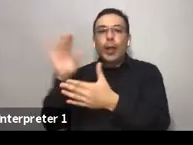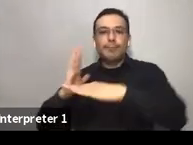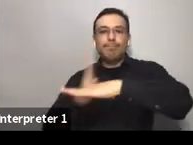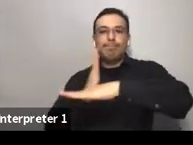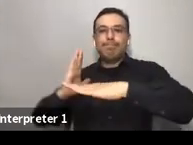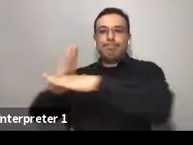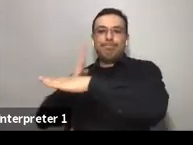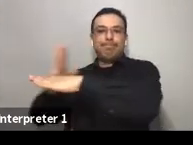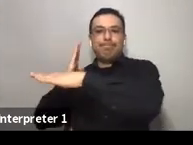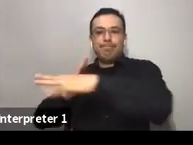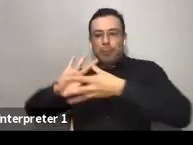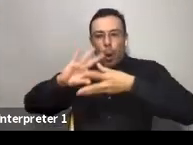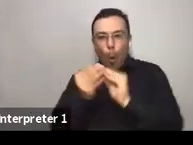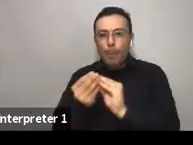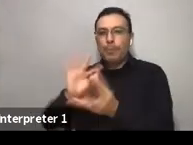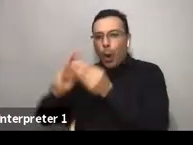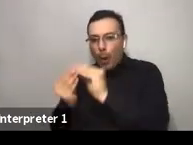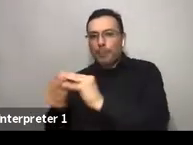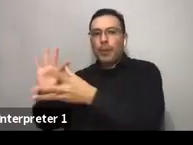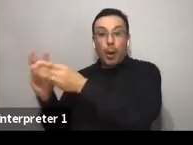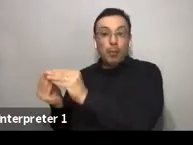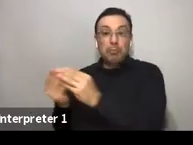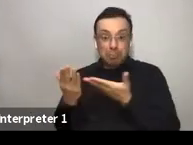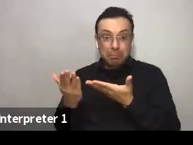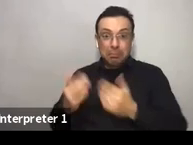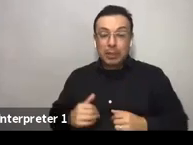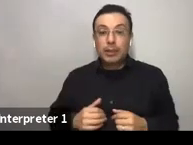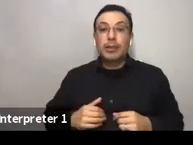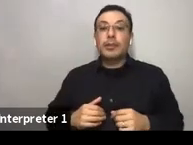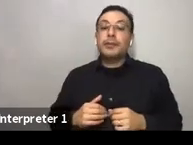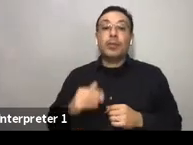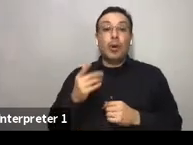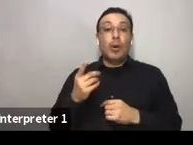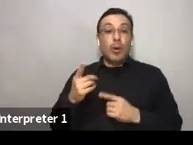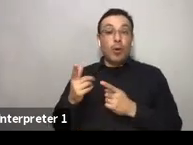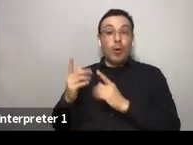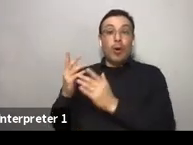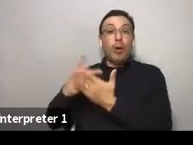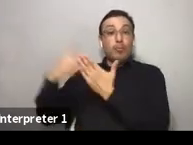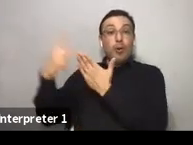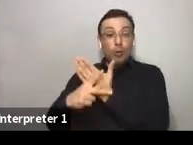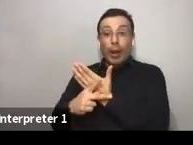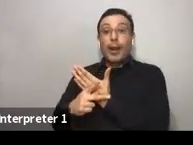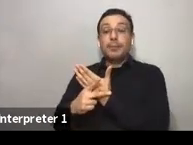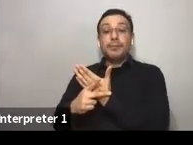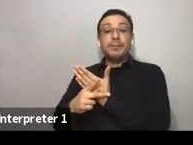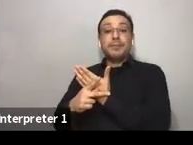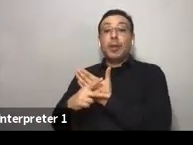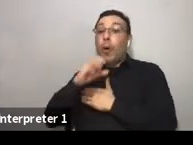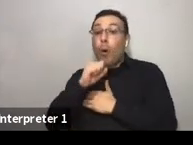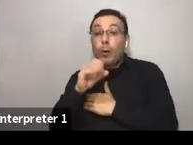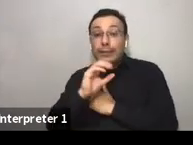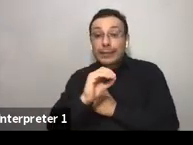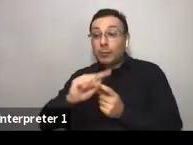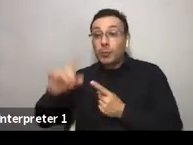categories. So in this example, the program served 24 people in between the ages of 0